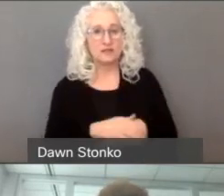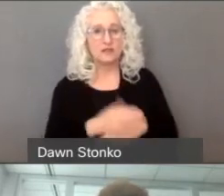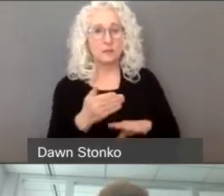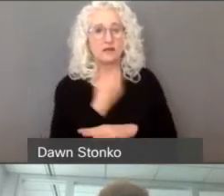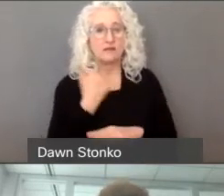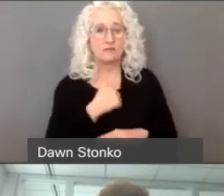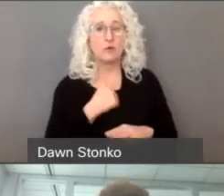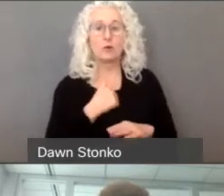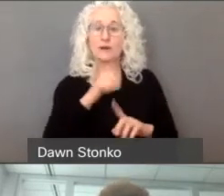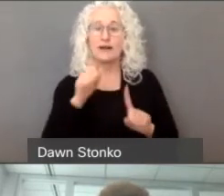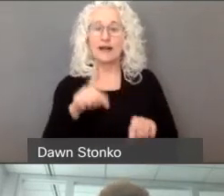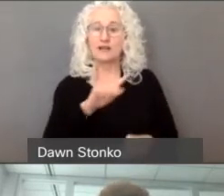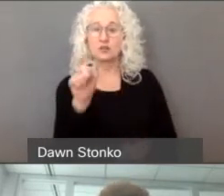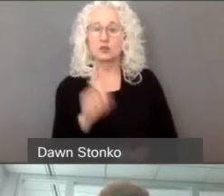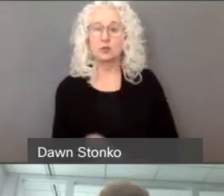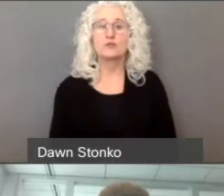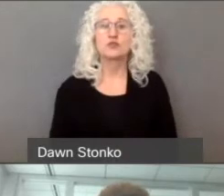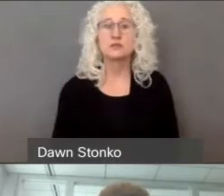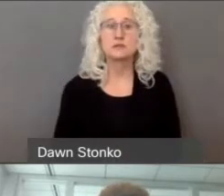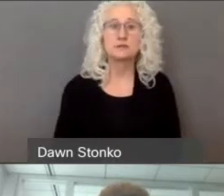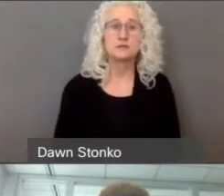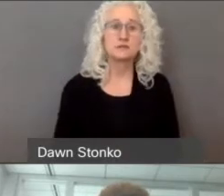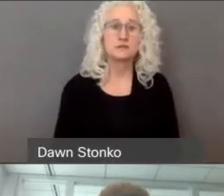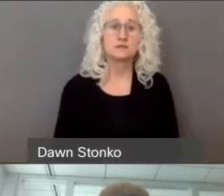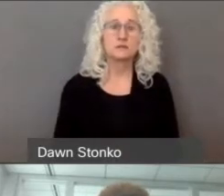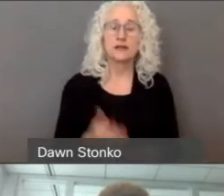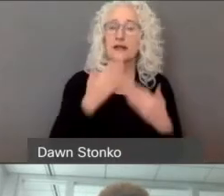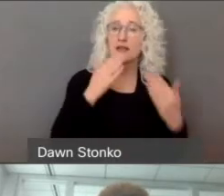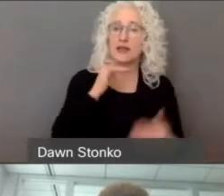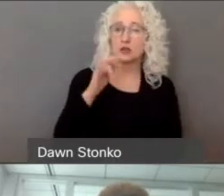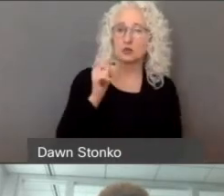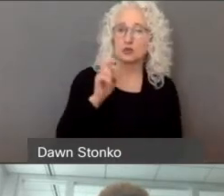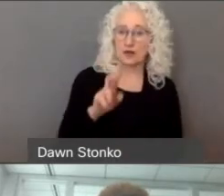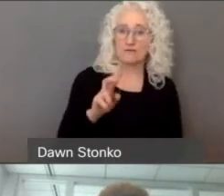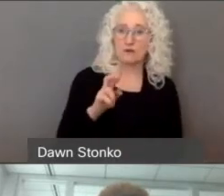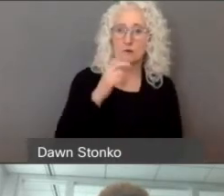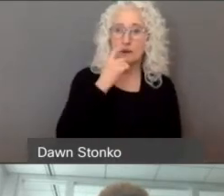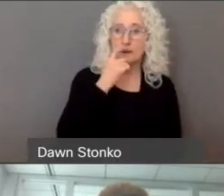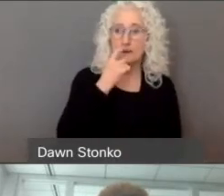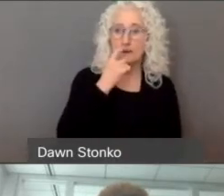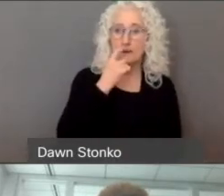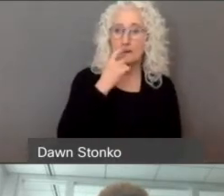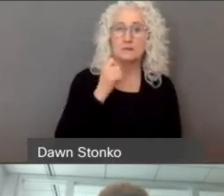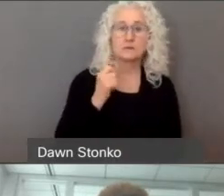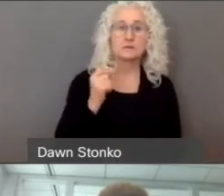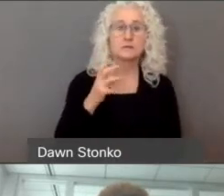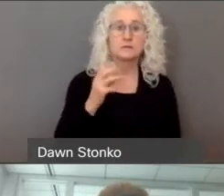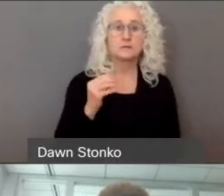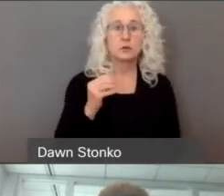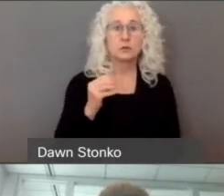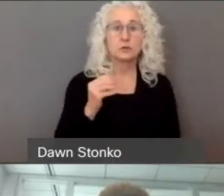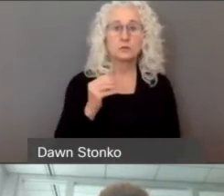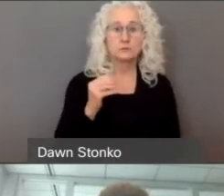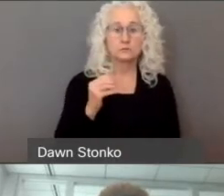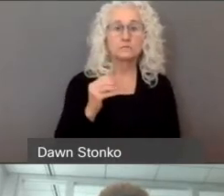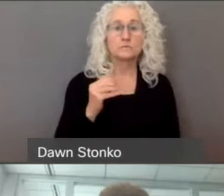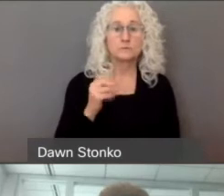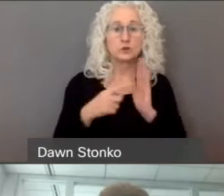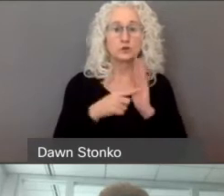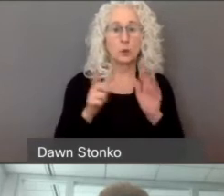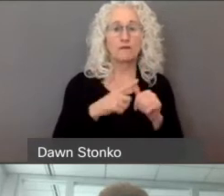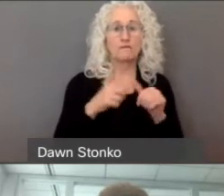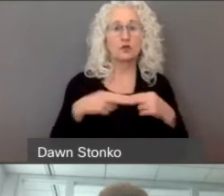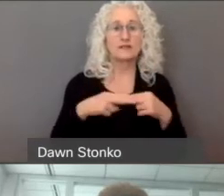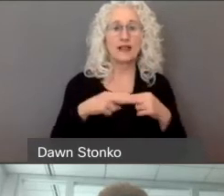to questions. Thank you, Jennifer. You'll bring up the first slide, Rosa.